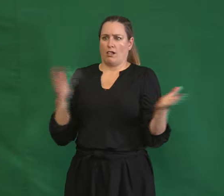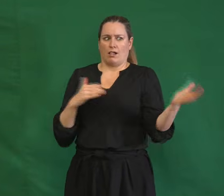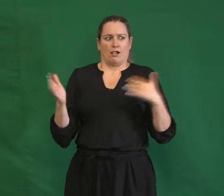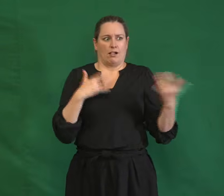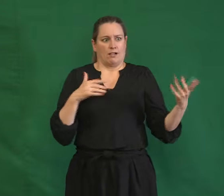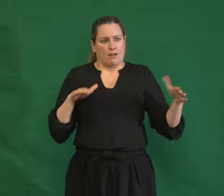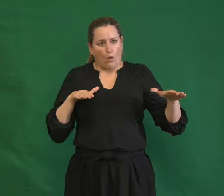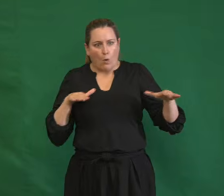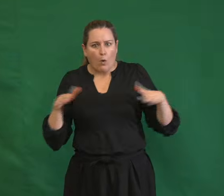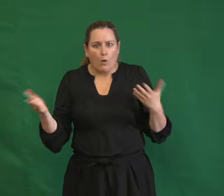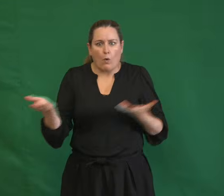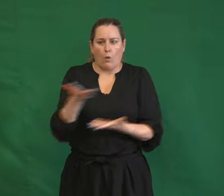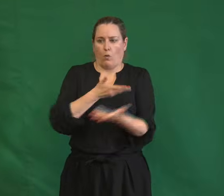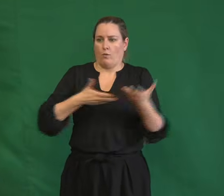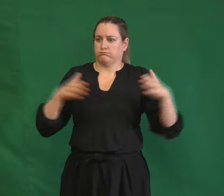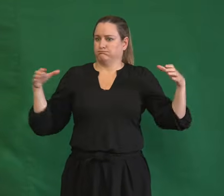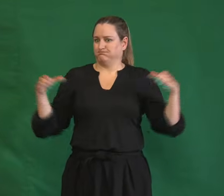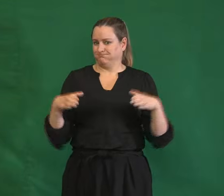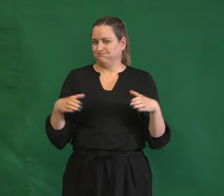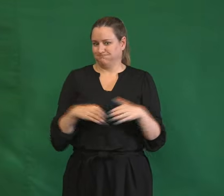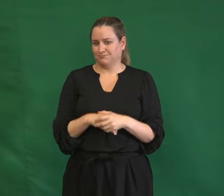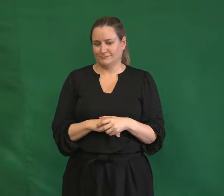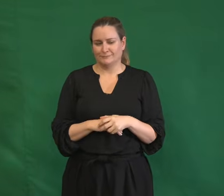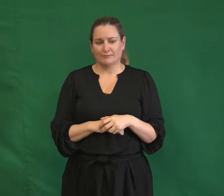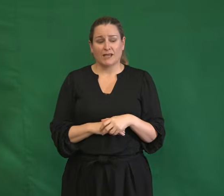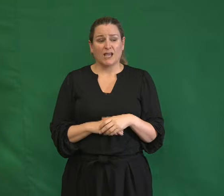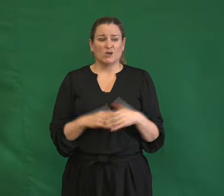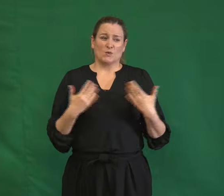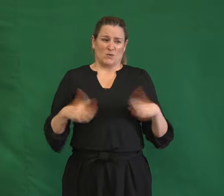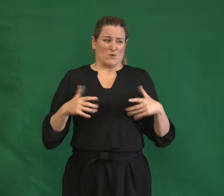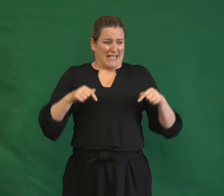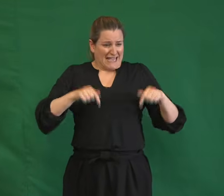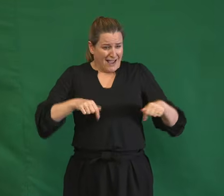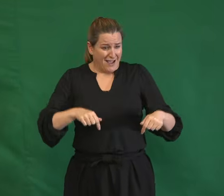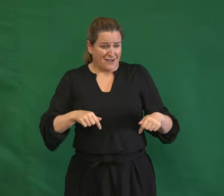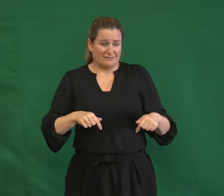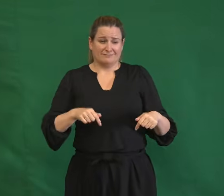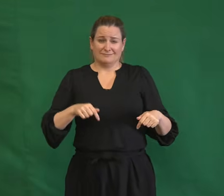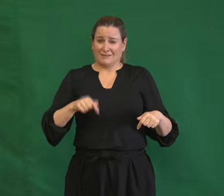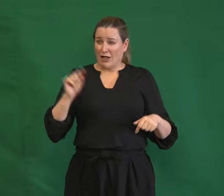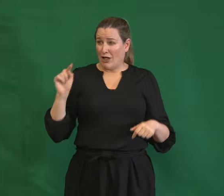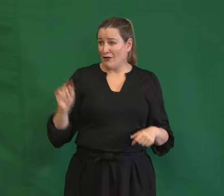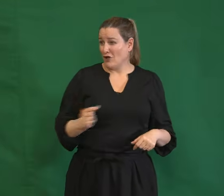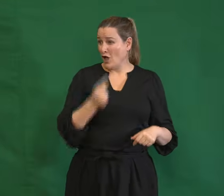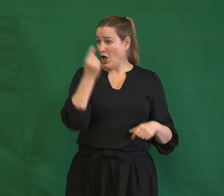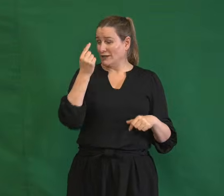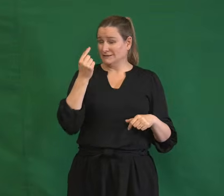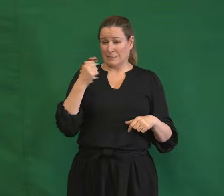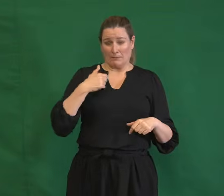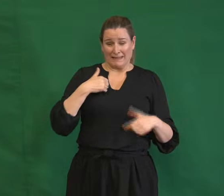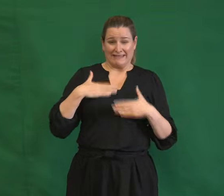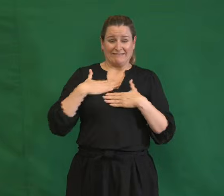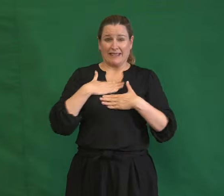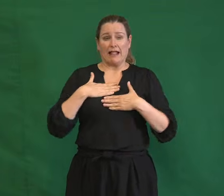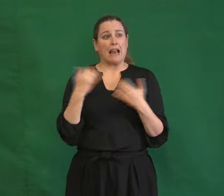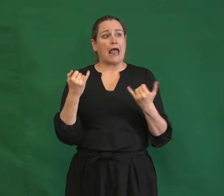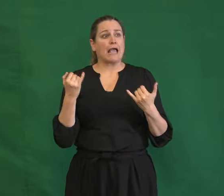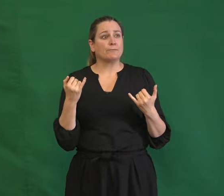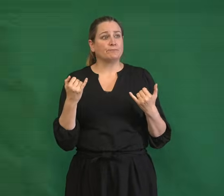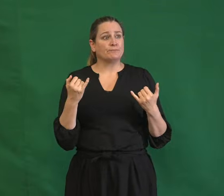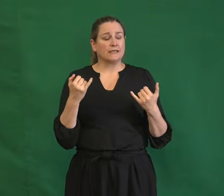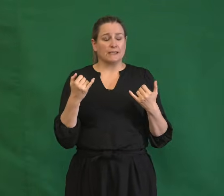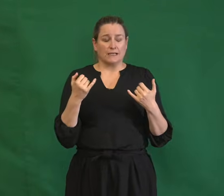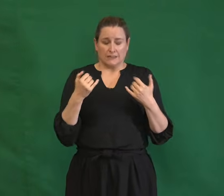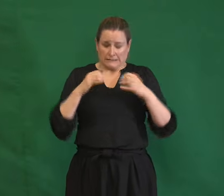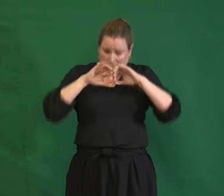an inspiring, insightful, and indeed groundbreaking expose. I thank the